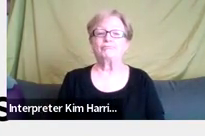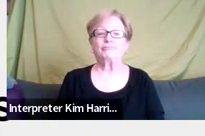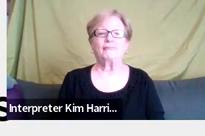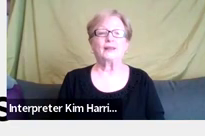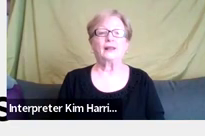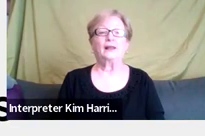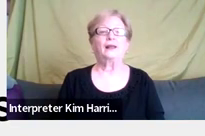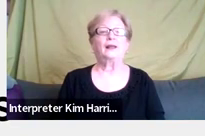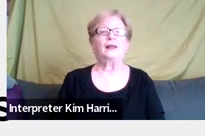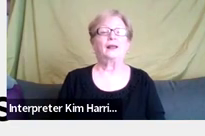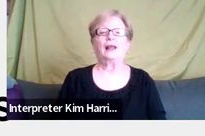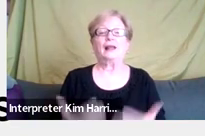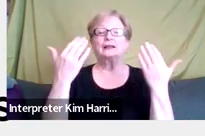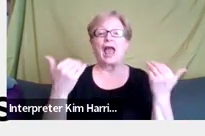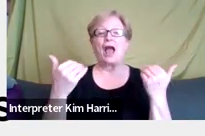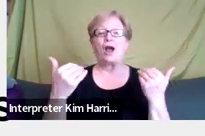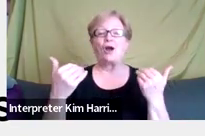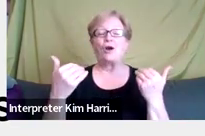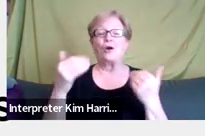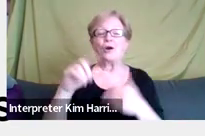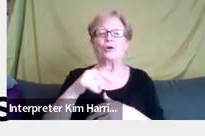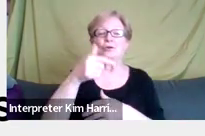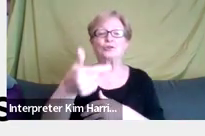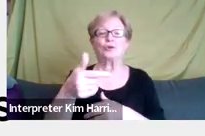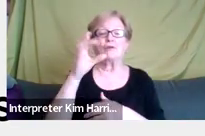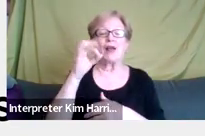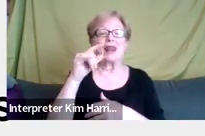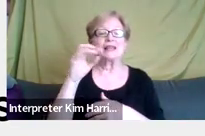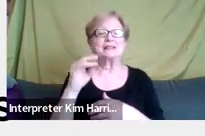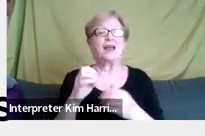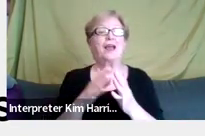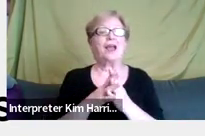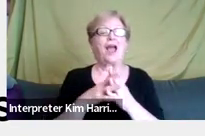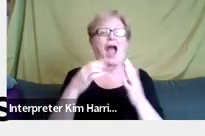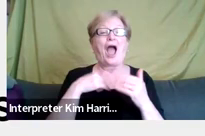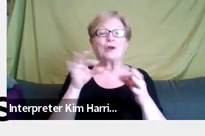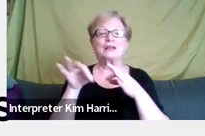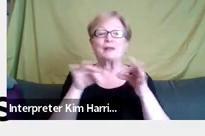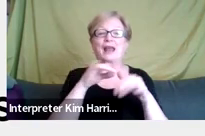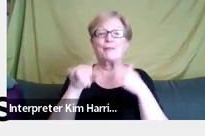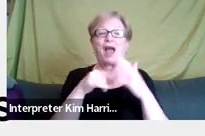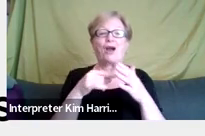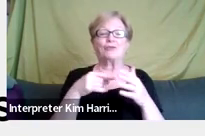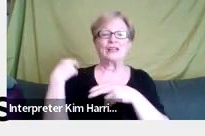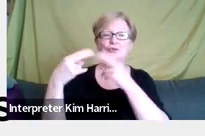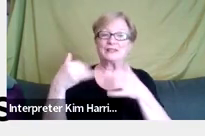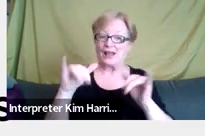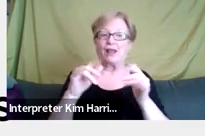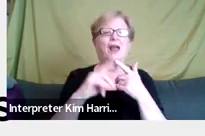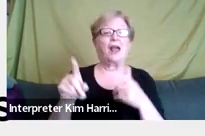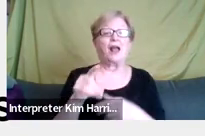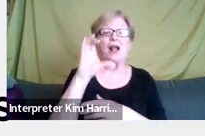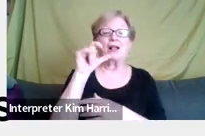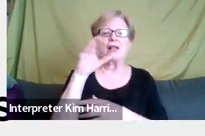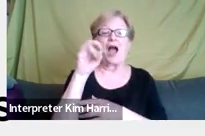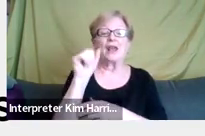Now to Felice. Okay, and I will talk about first Claudia Gordon. Claudia Gordon is